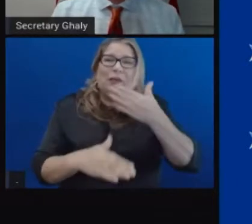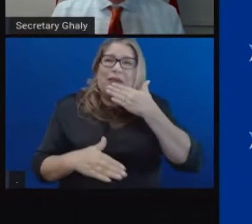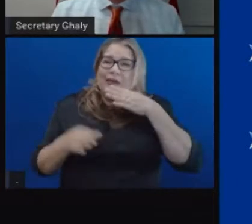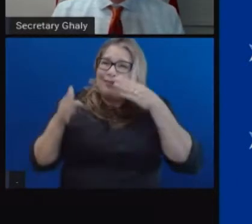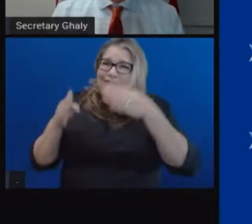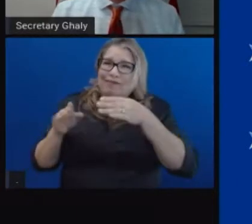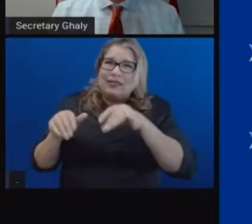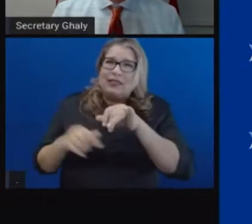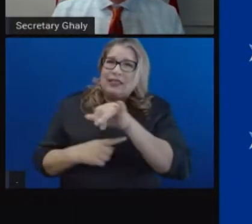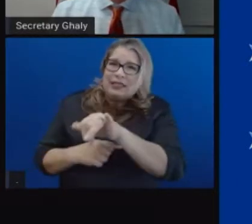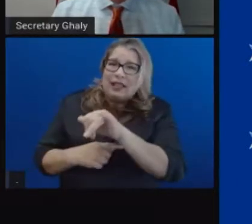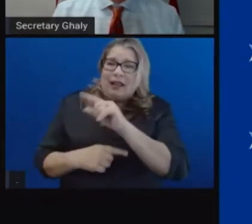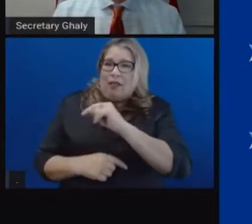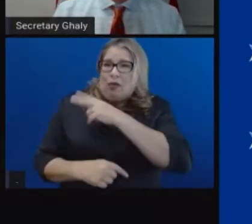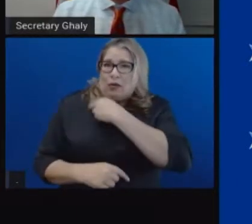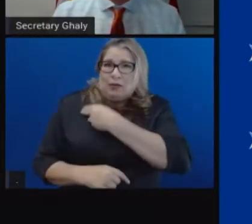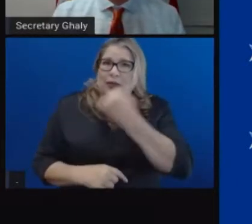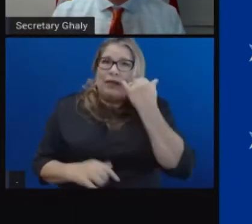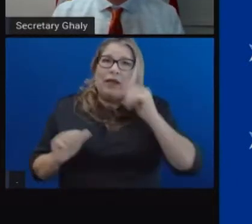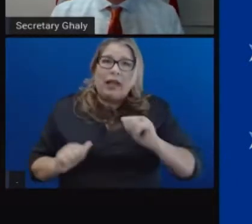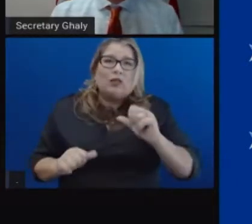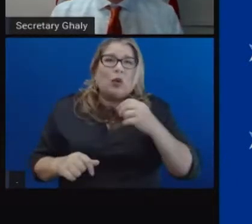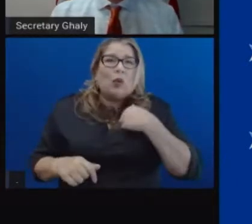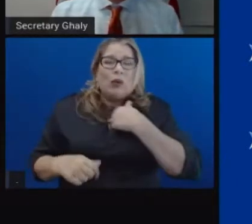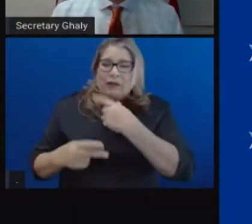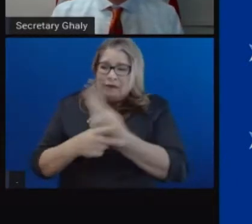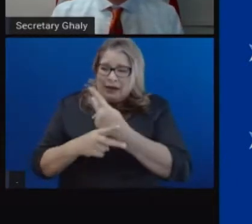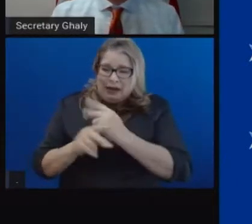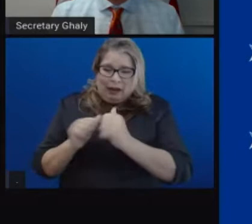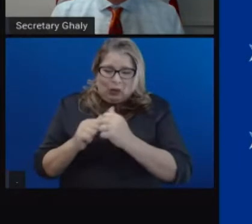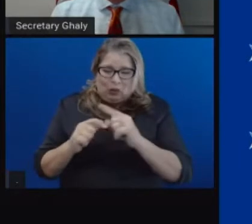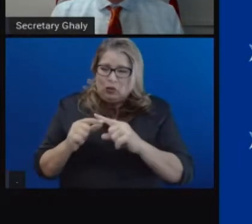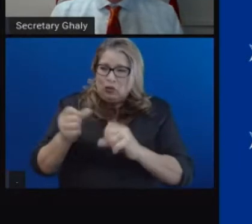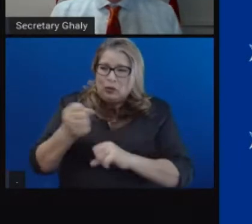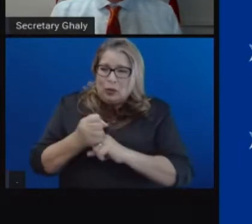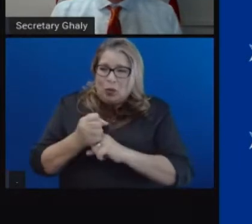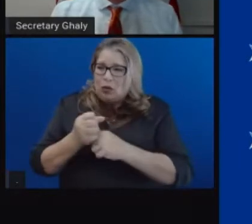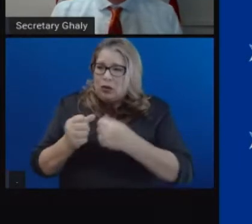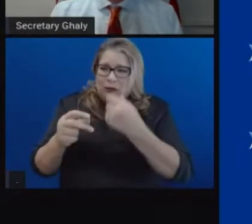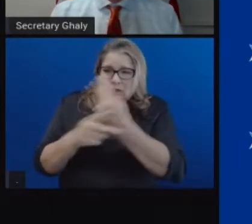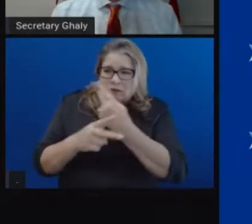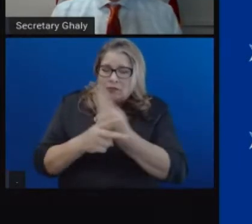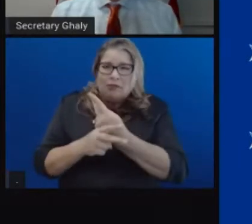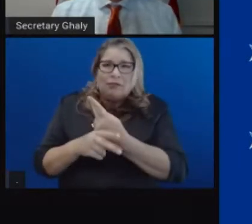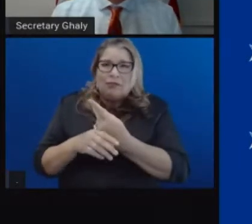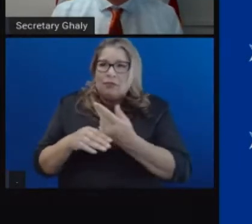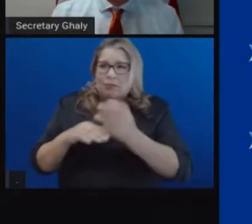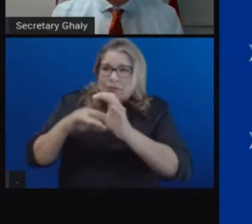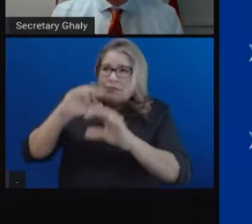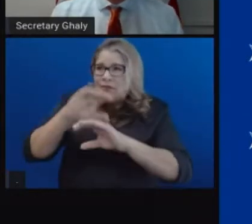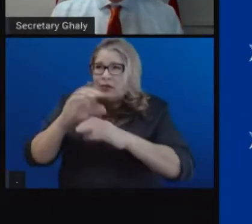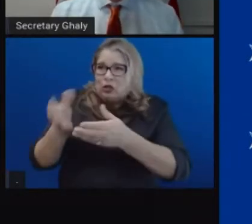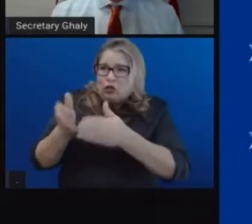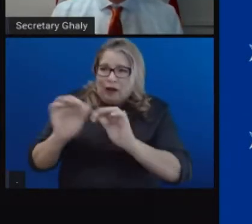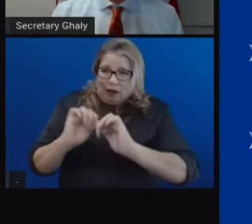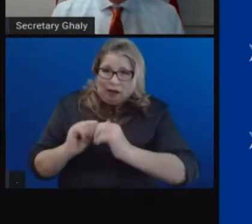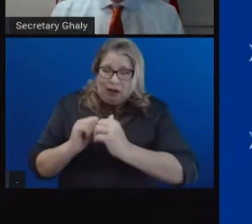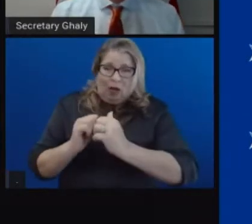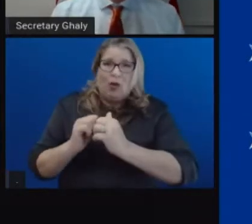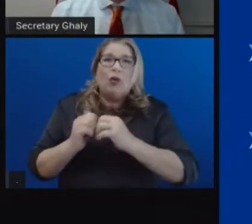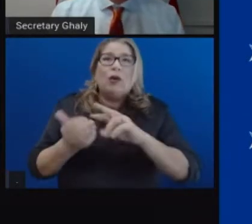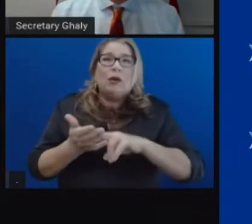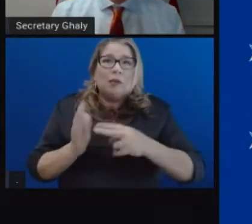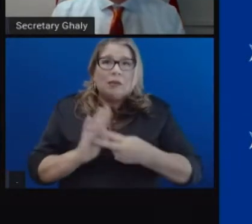So really building that up as a key strategy and making sure that instead of delivering health corps and